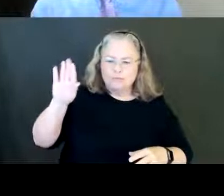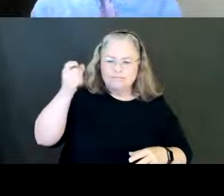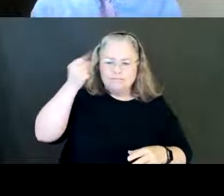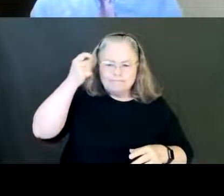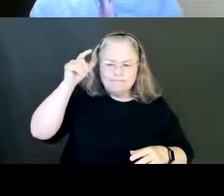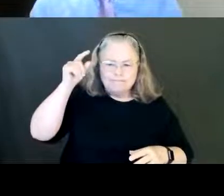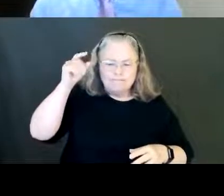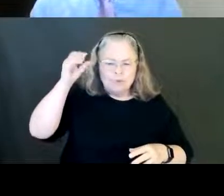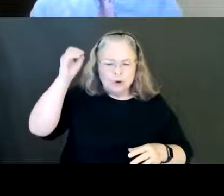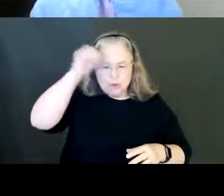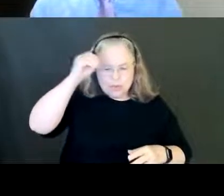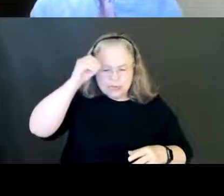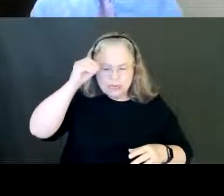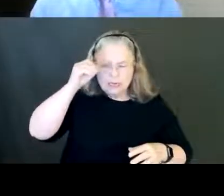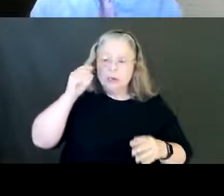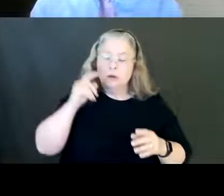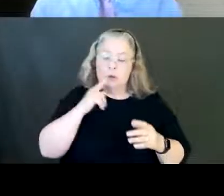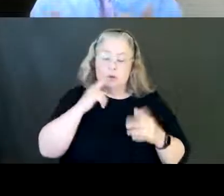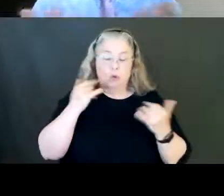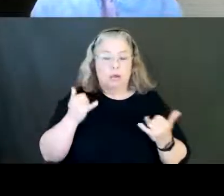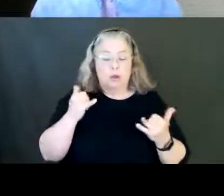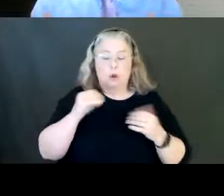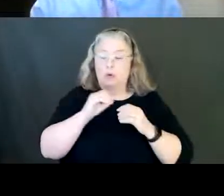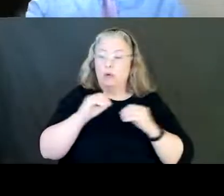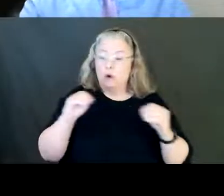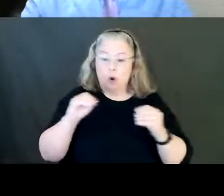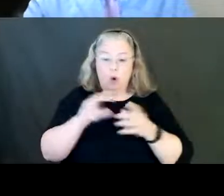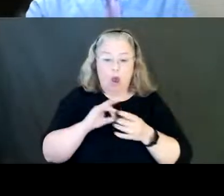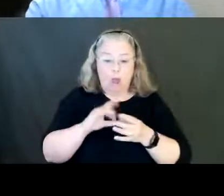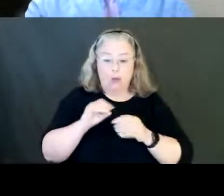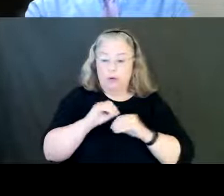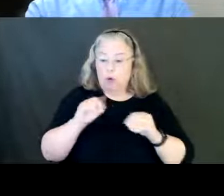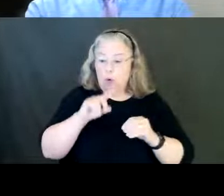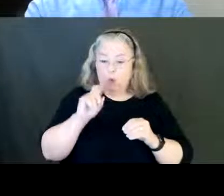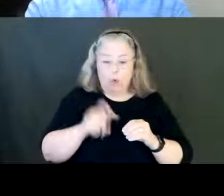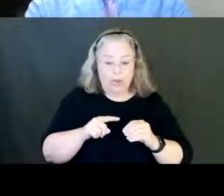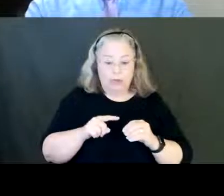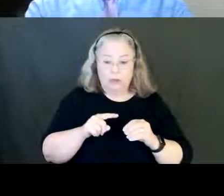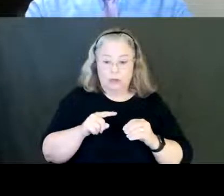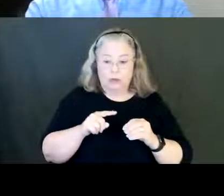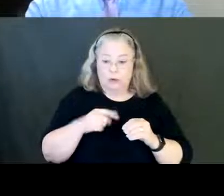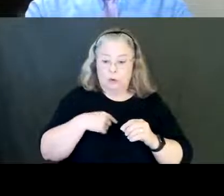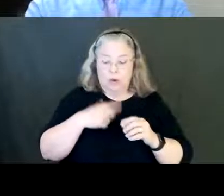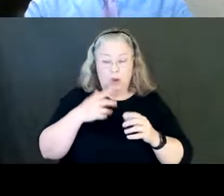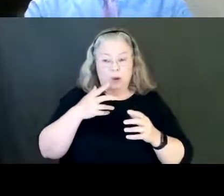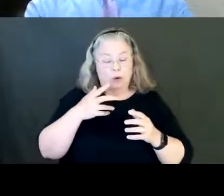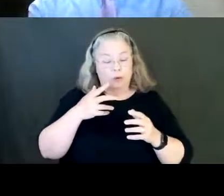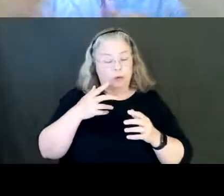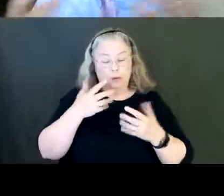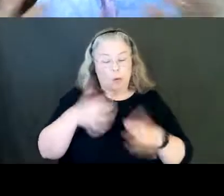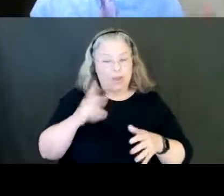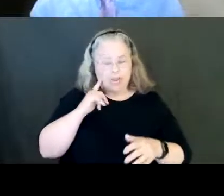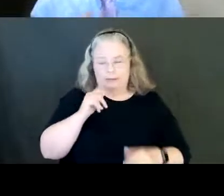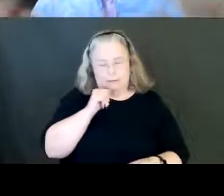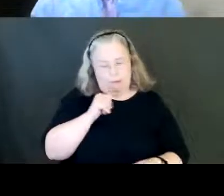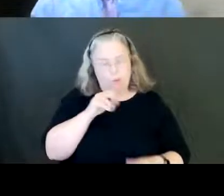or question that we don't want to hear. And so we thank you, of course. And so that